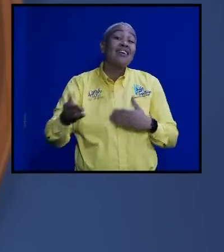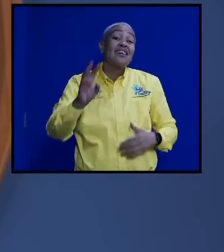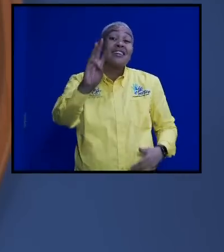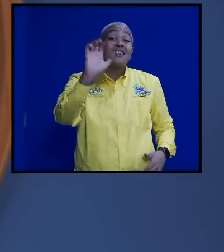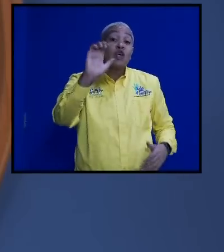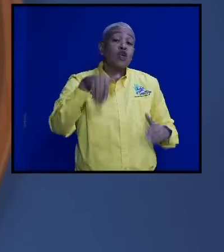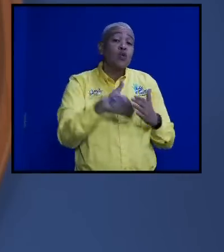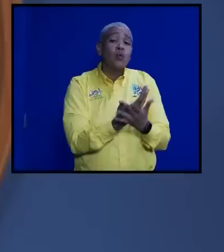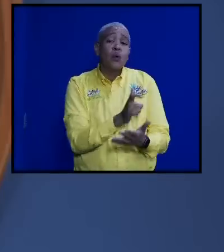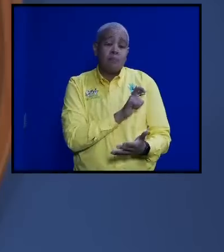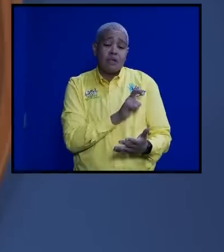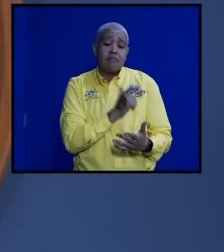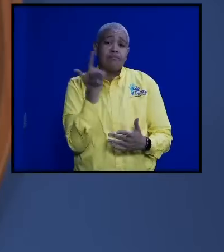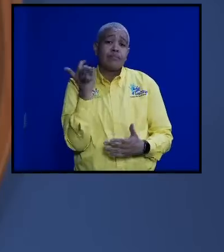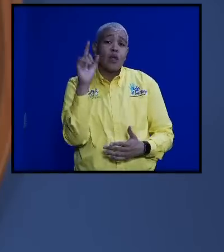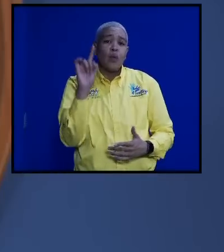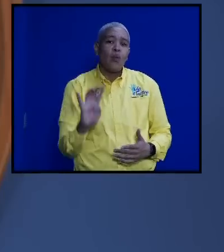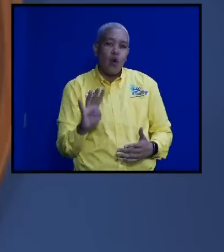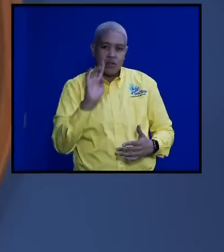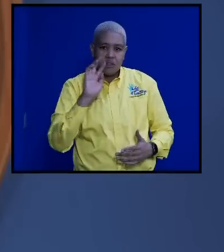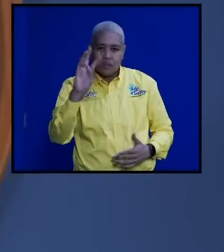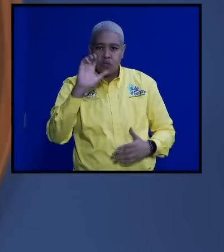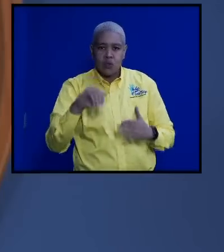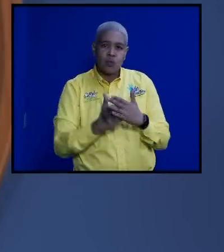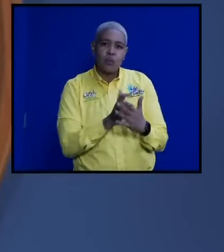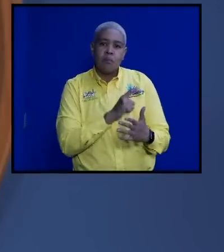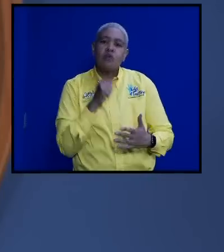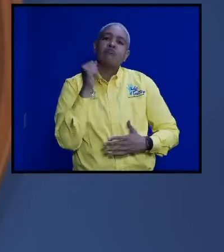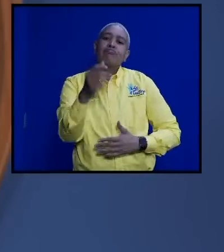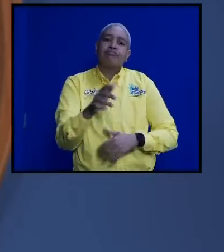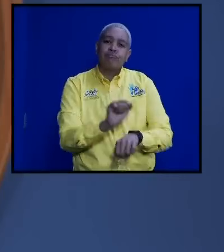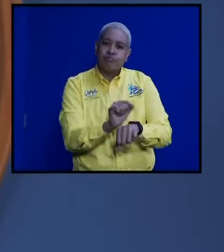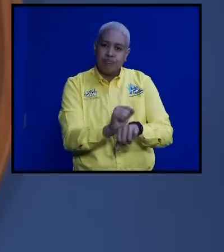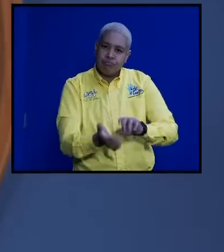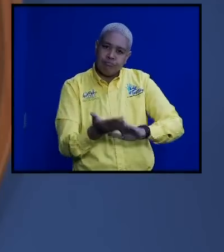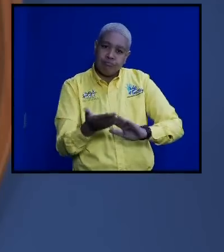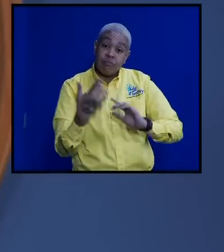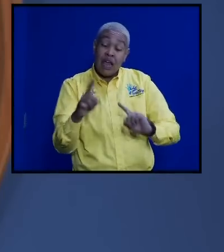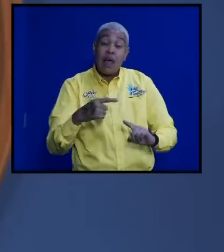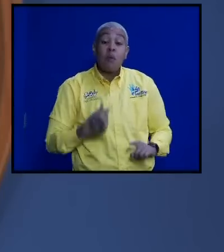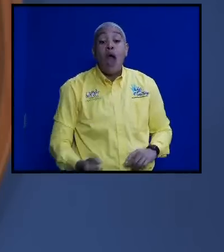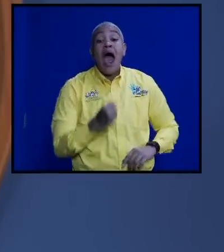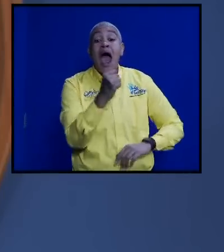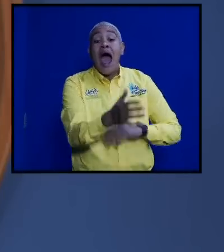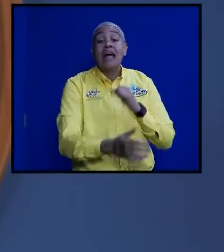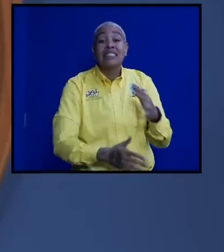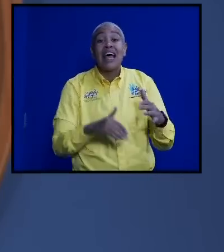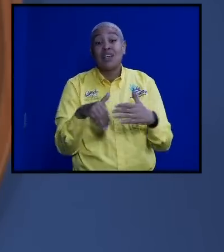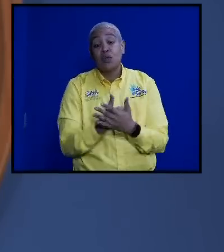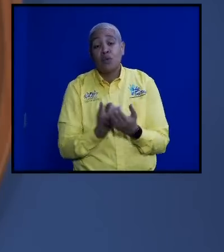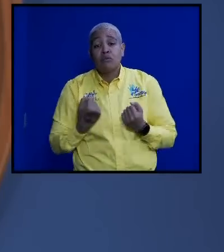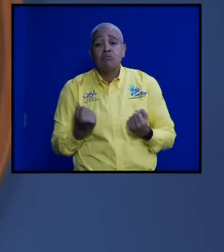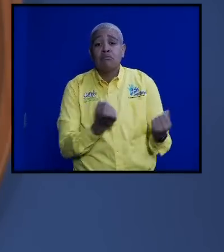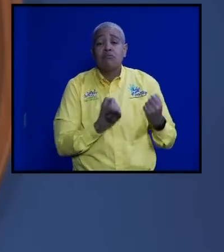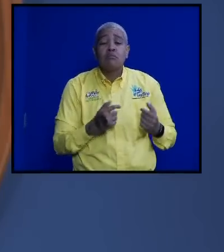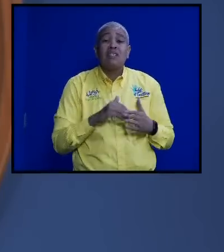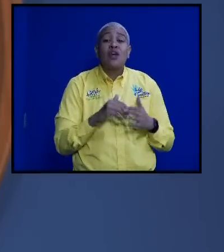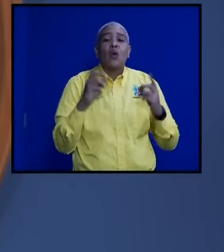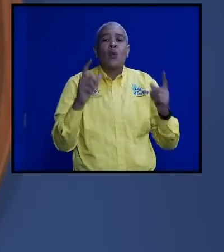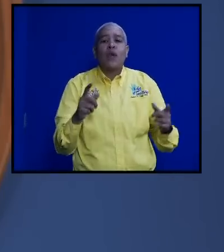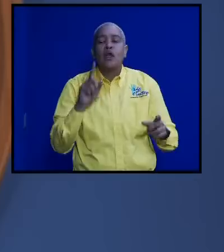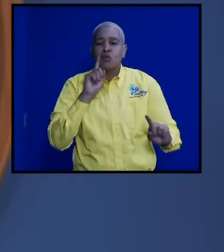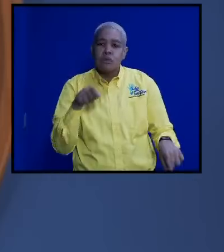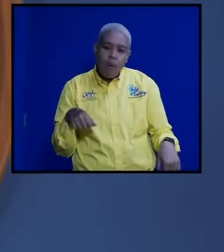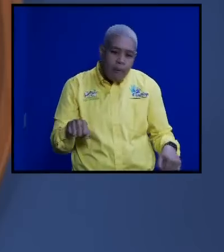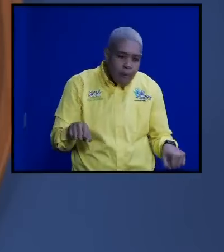new officers over this last quarter. We were also able to assign additional mobility assets, including quick response bikes,